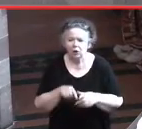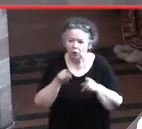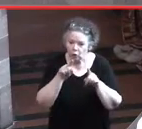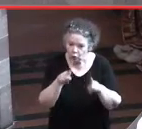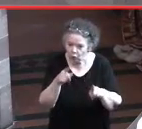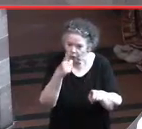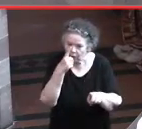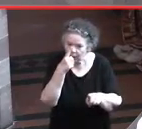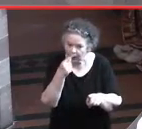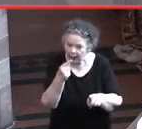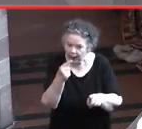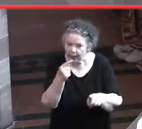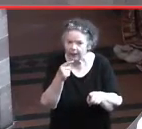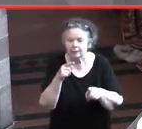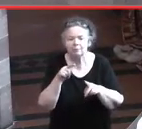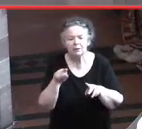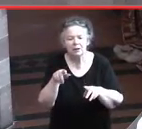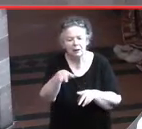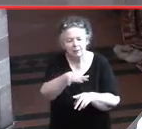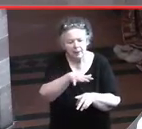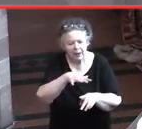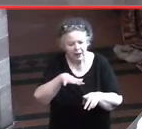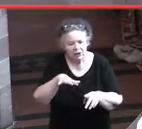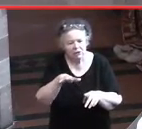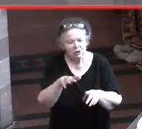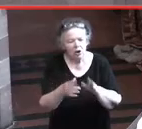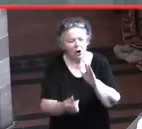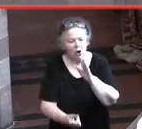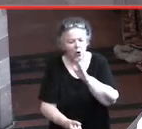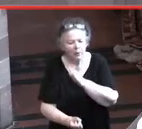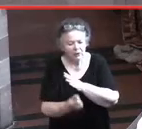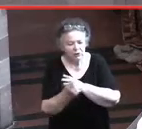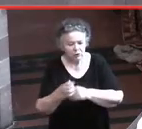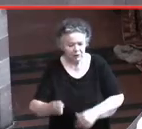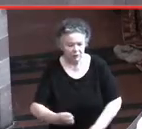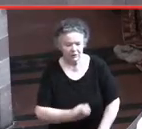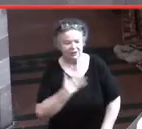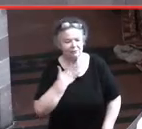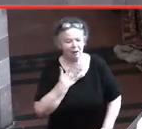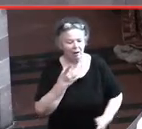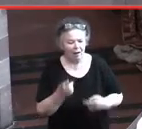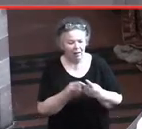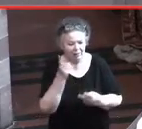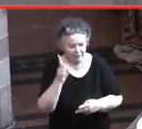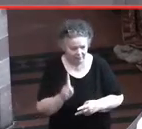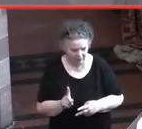place where you have the opportunity to inspire others.